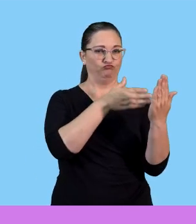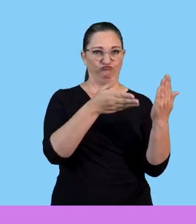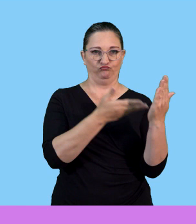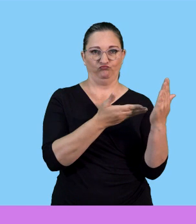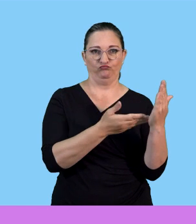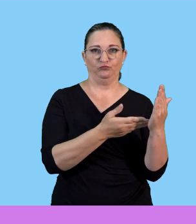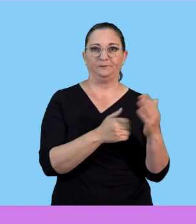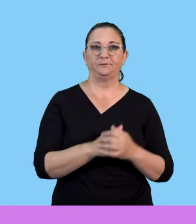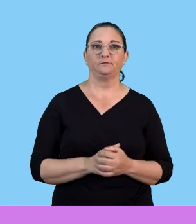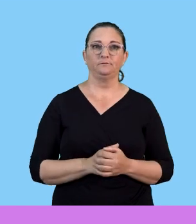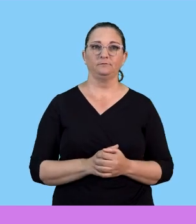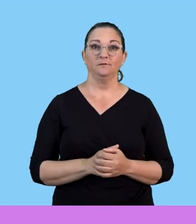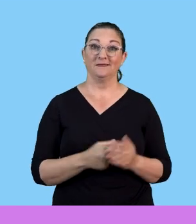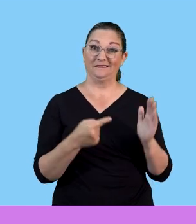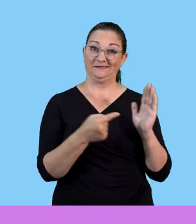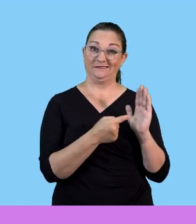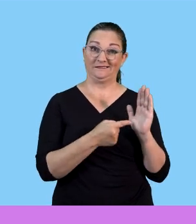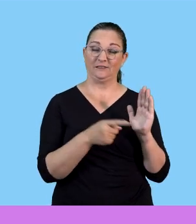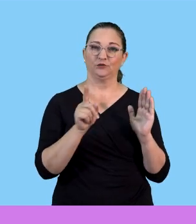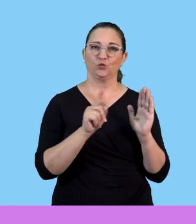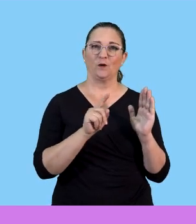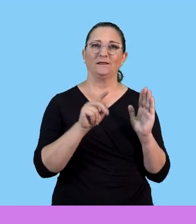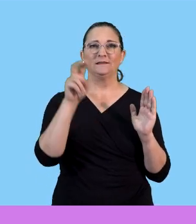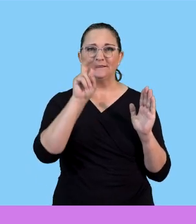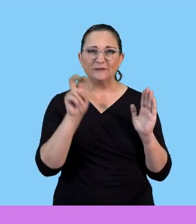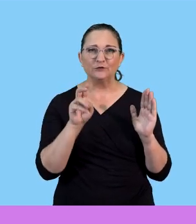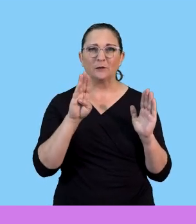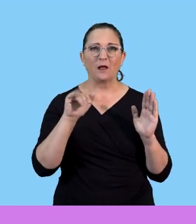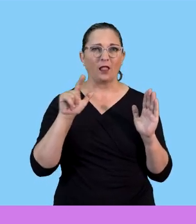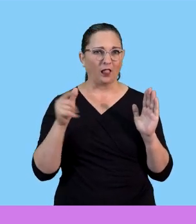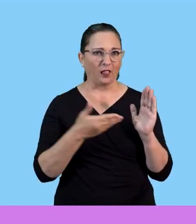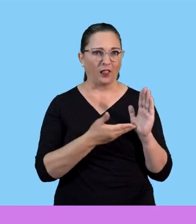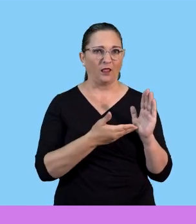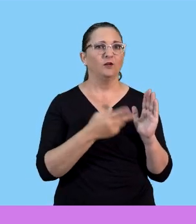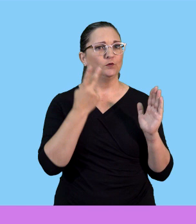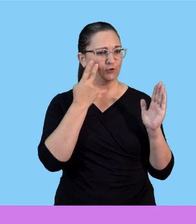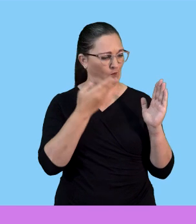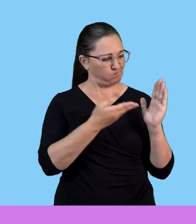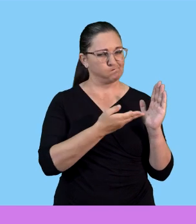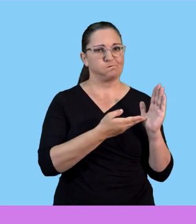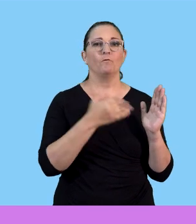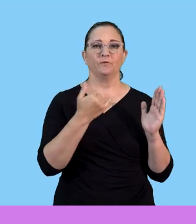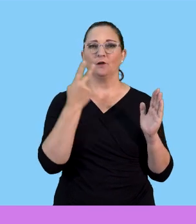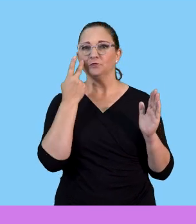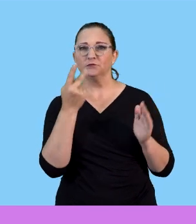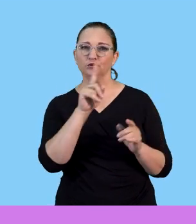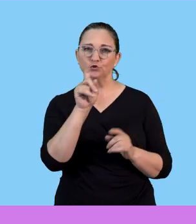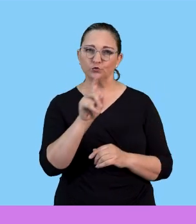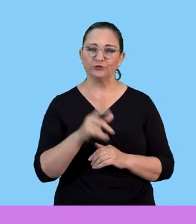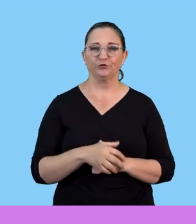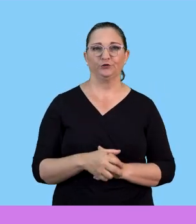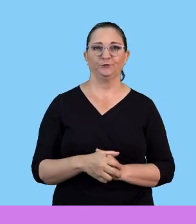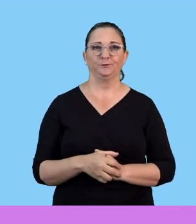this account statement. This is an electricity bill, and we will be looking at that and then answer